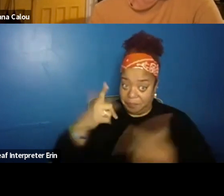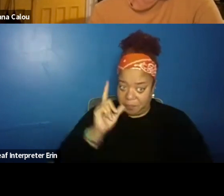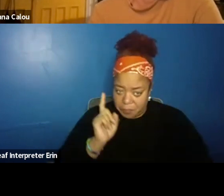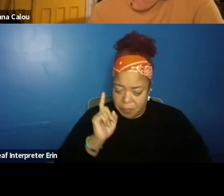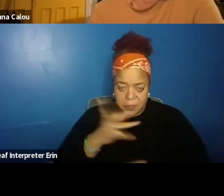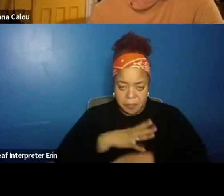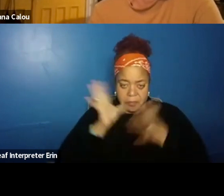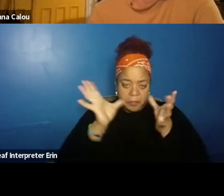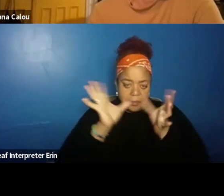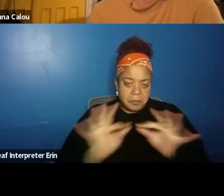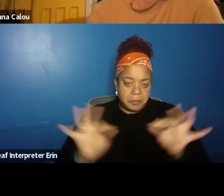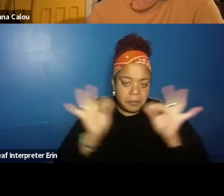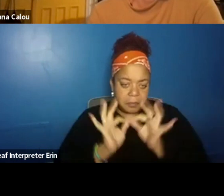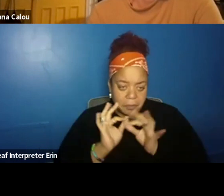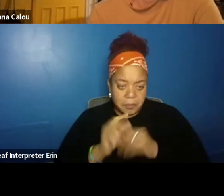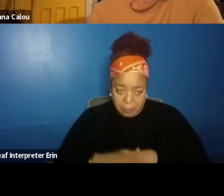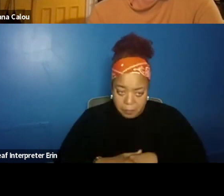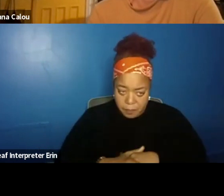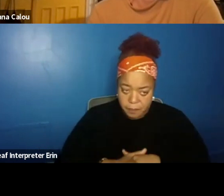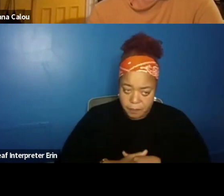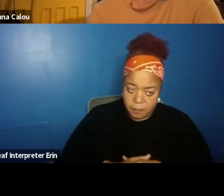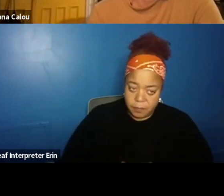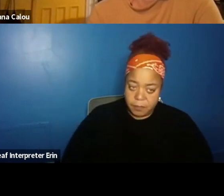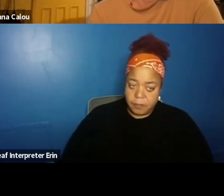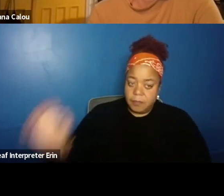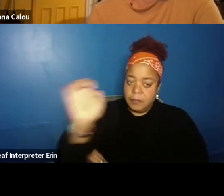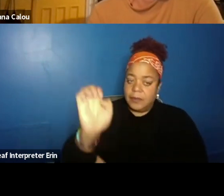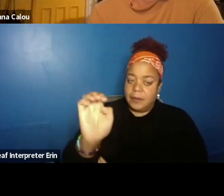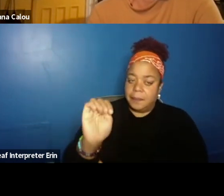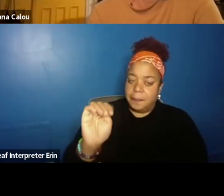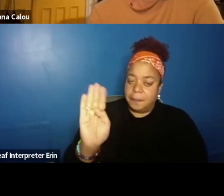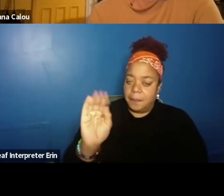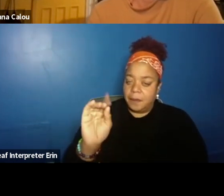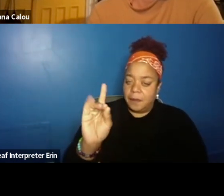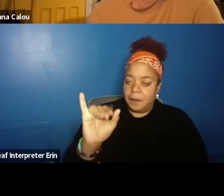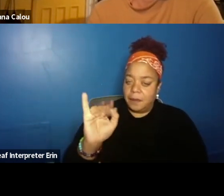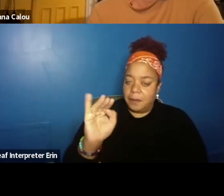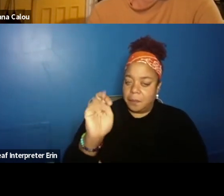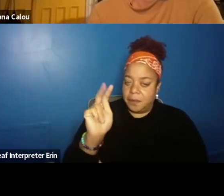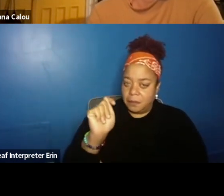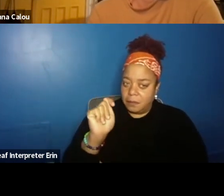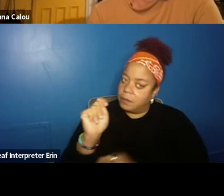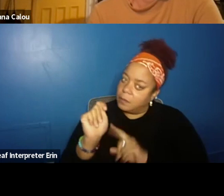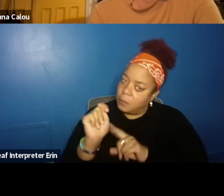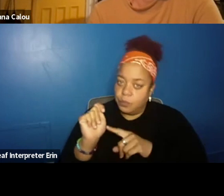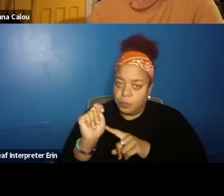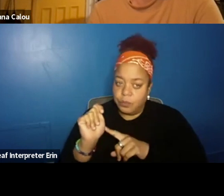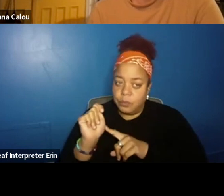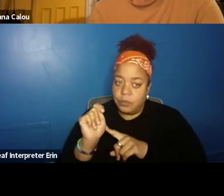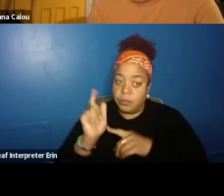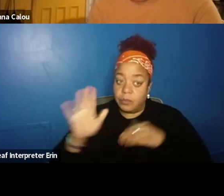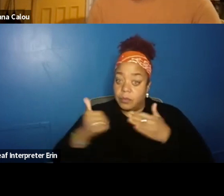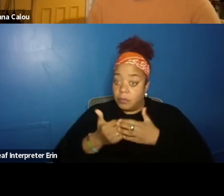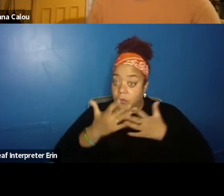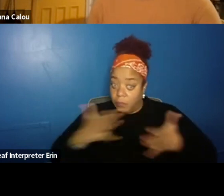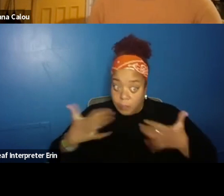able to access radical imagination. So I had to take a bath before I got on to get myself back in my